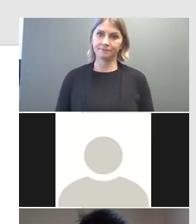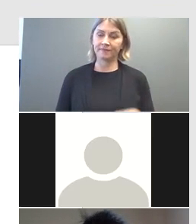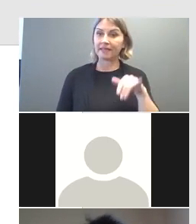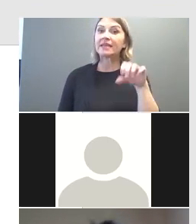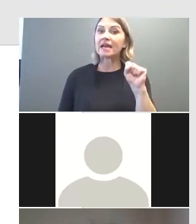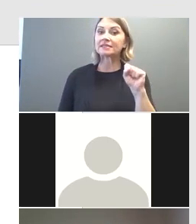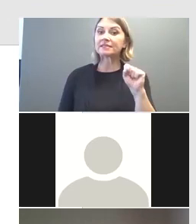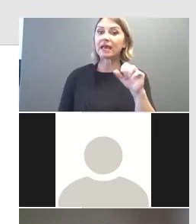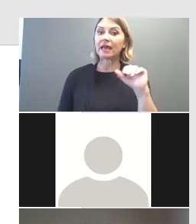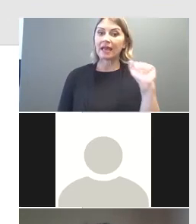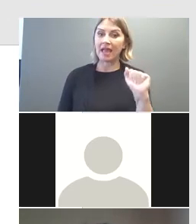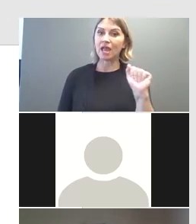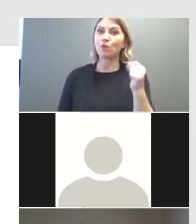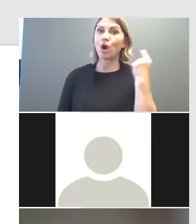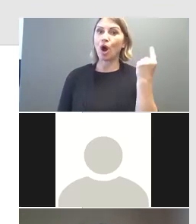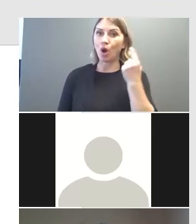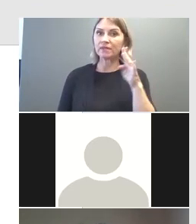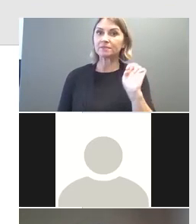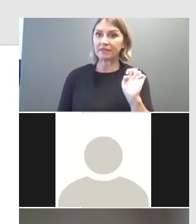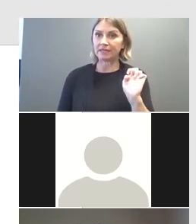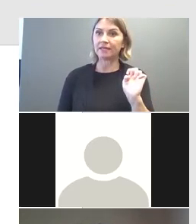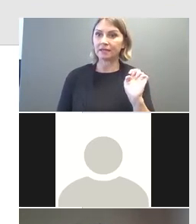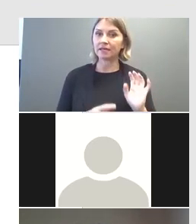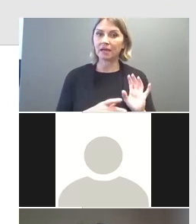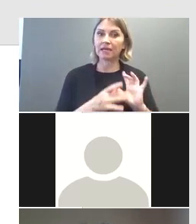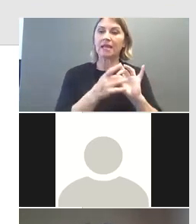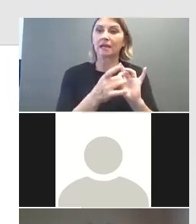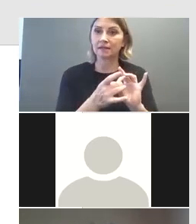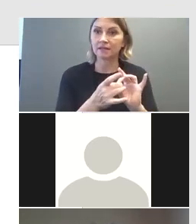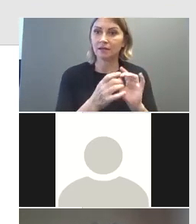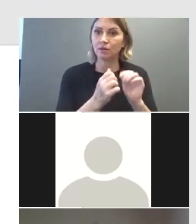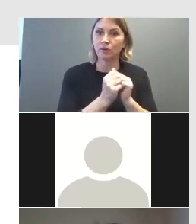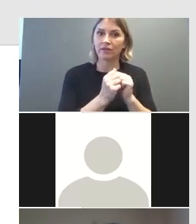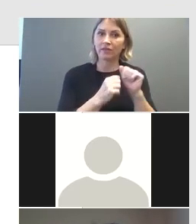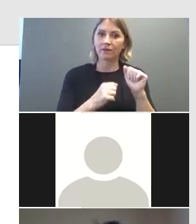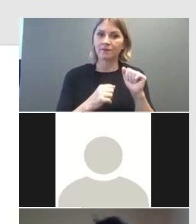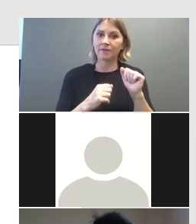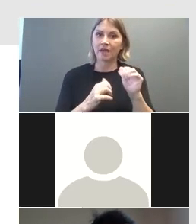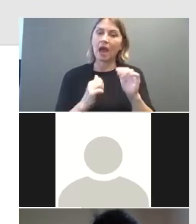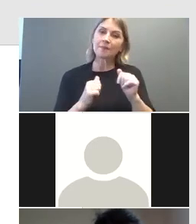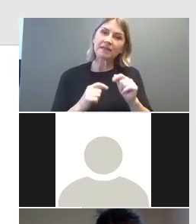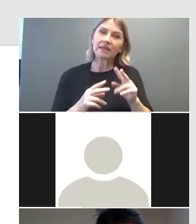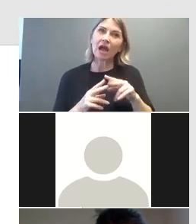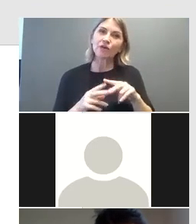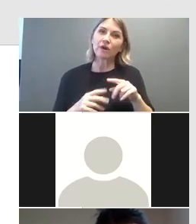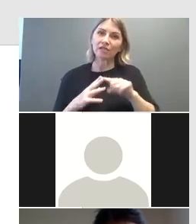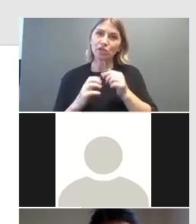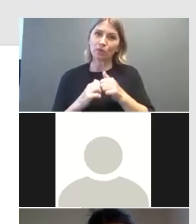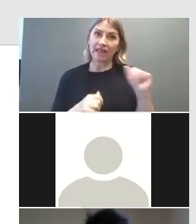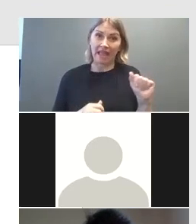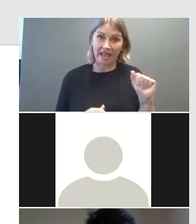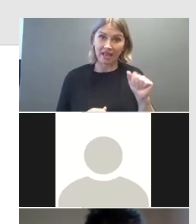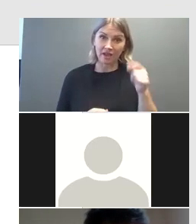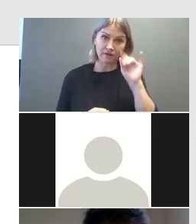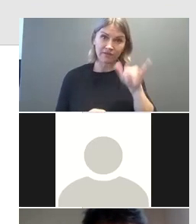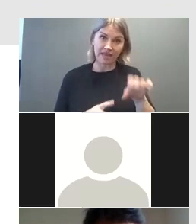Yes, A will always be before this component because either I start with A, in that scenario,